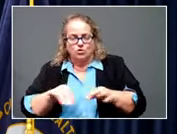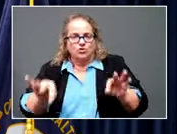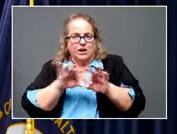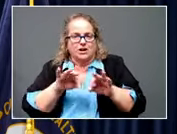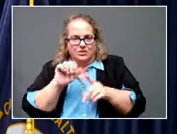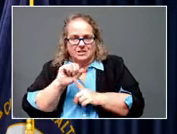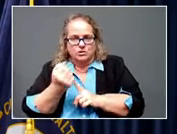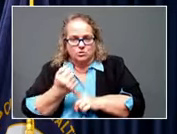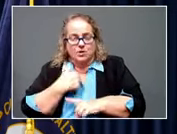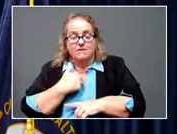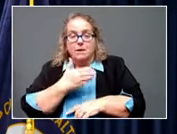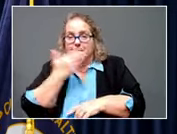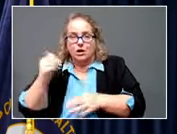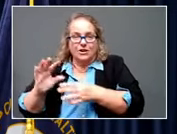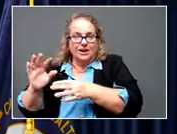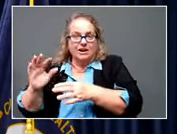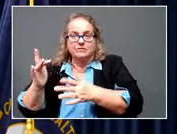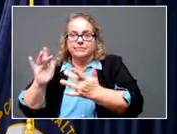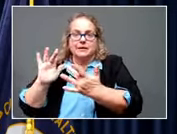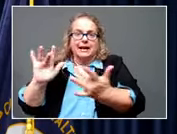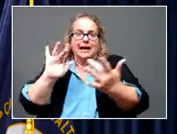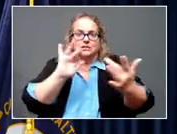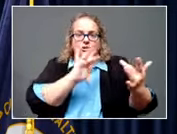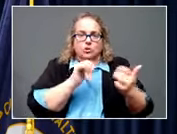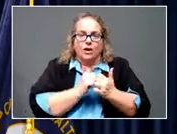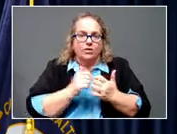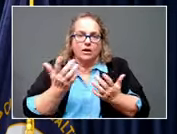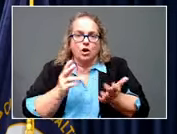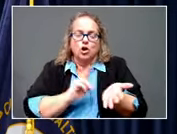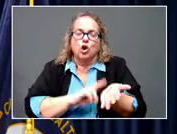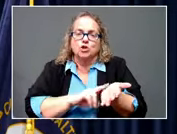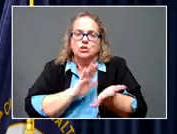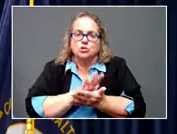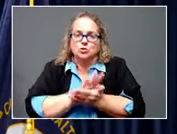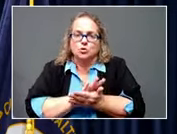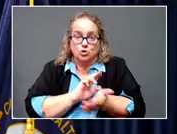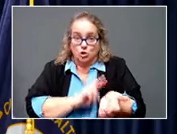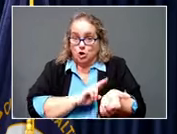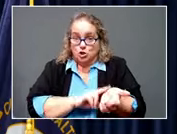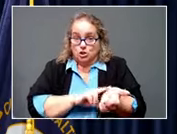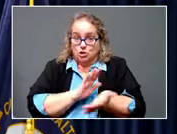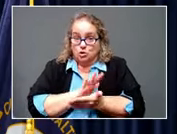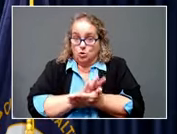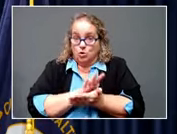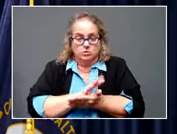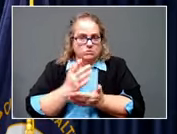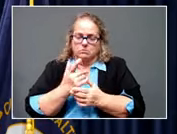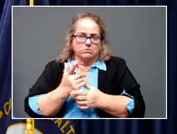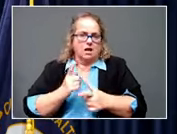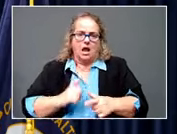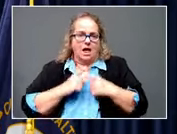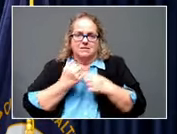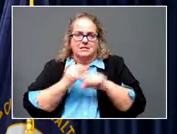connections now between nursing schools, which, oh my goodness, were such a lifesaver in the midst of that Delta